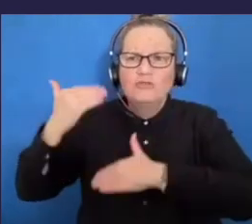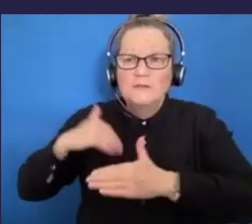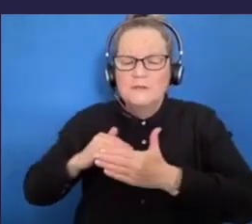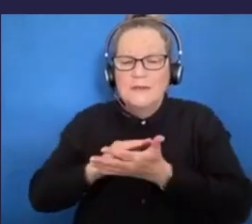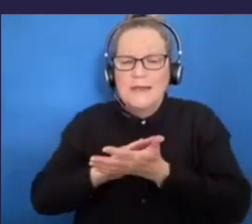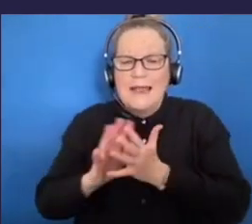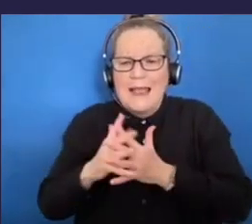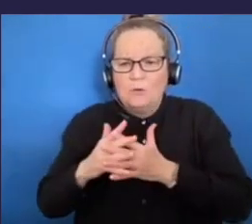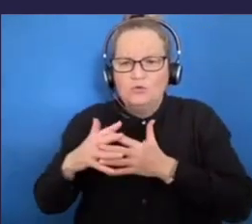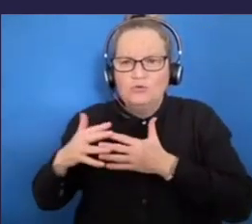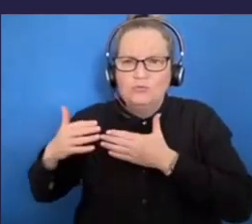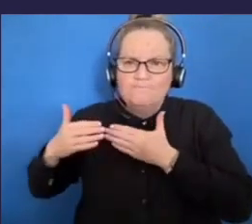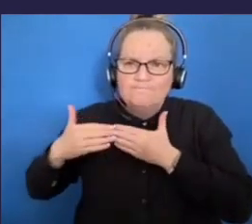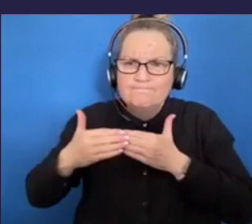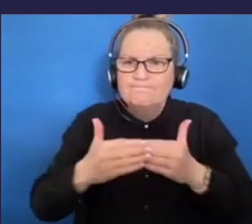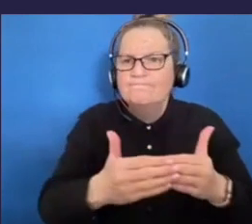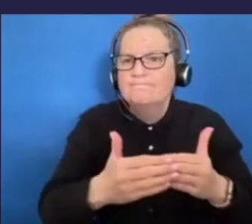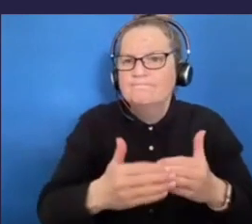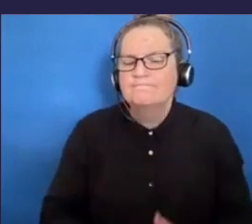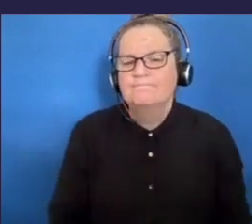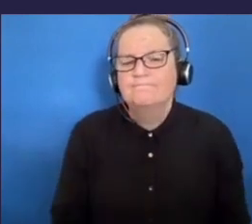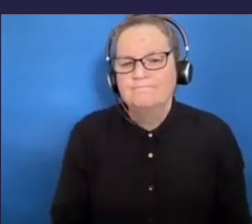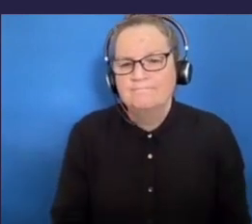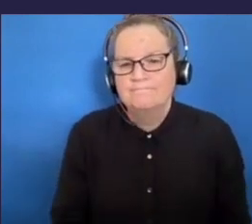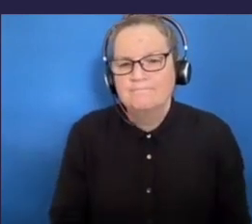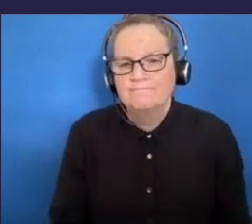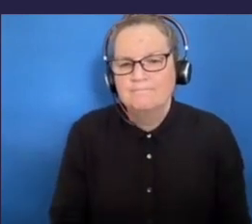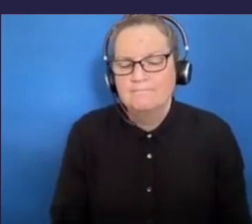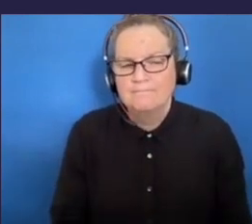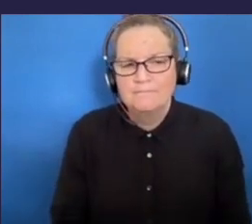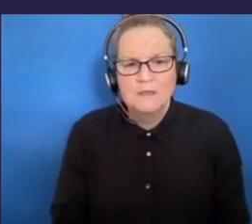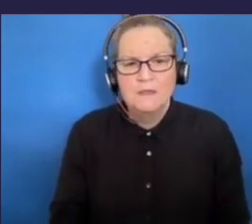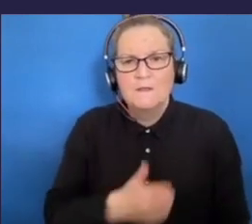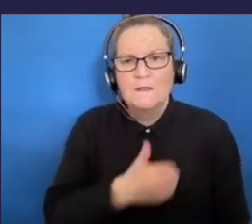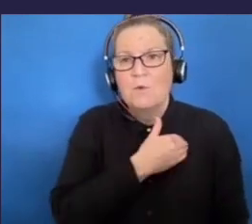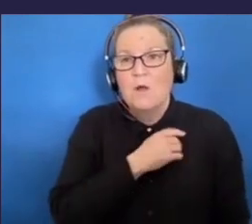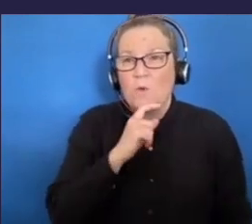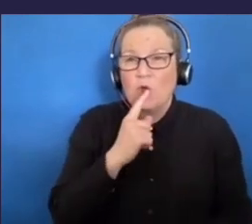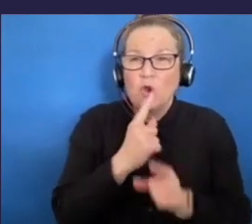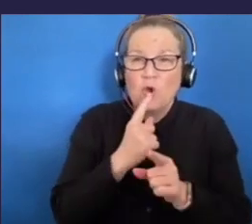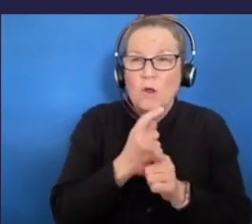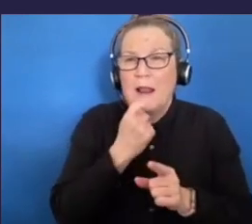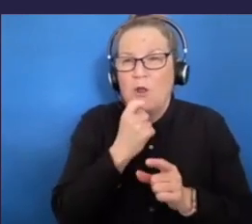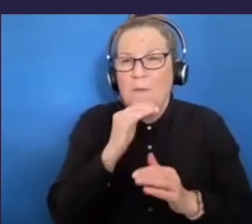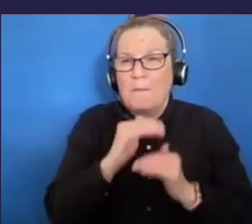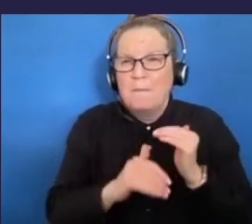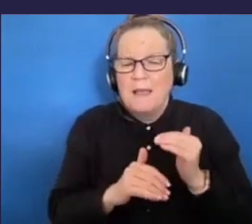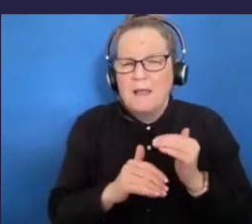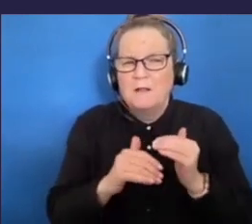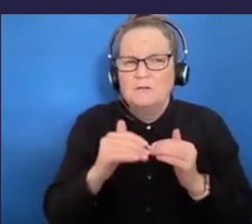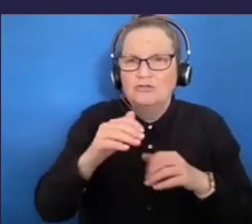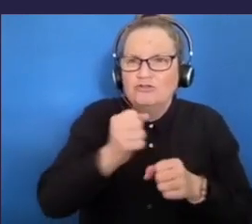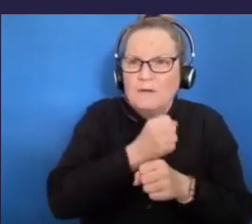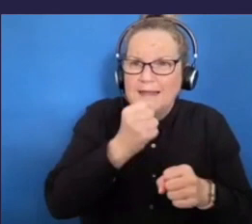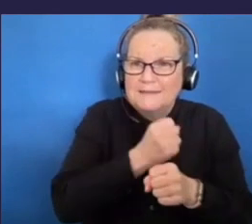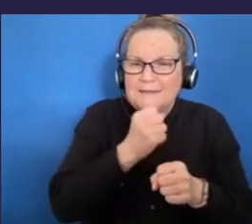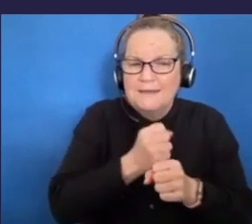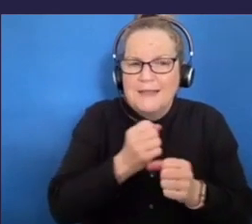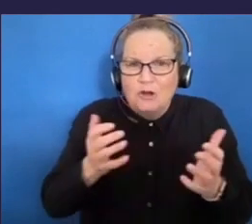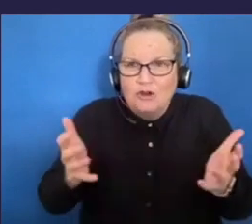So this morning, I want to talk a little bit about creating and nurturing opportunities for